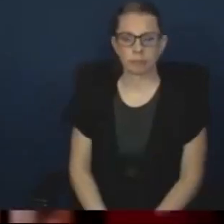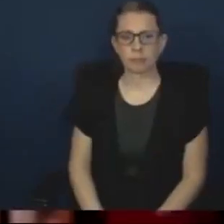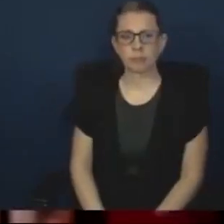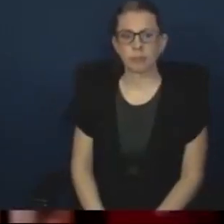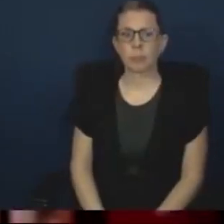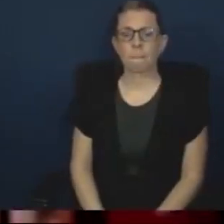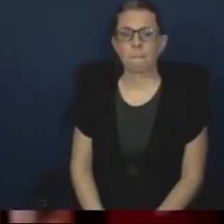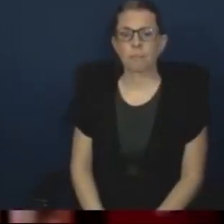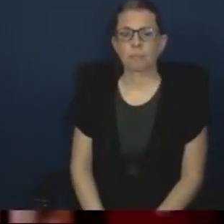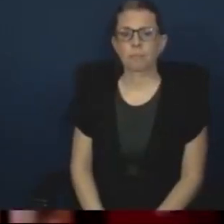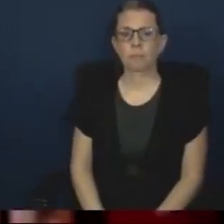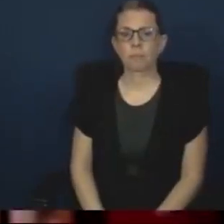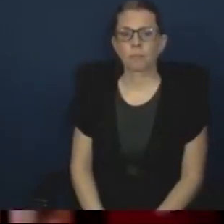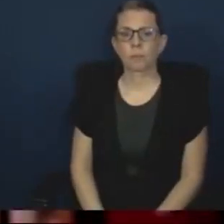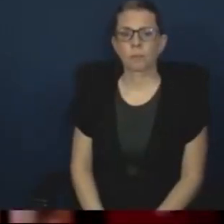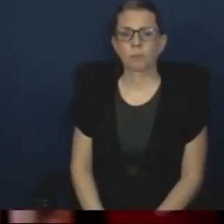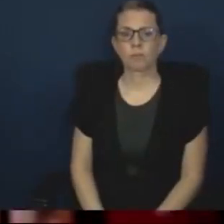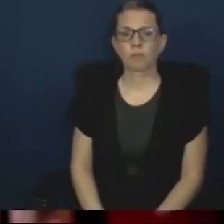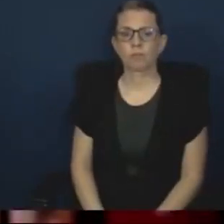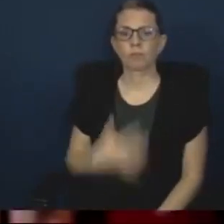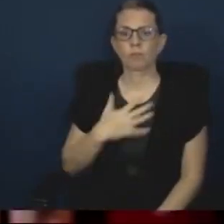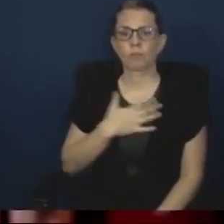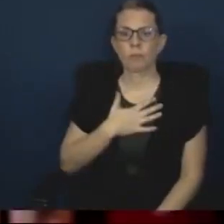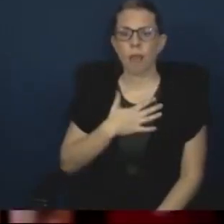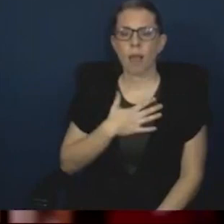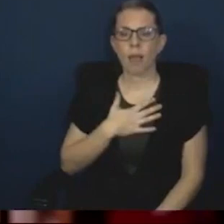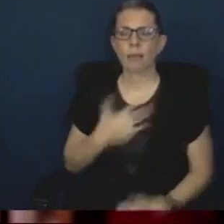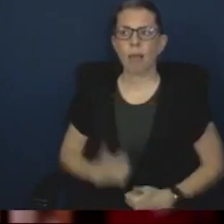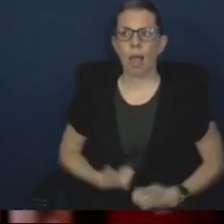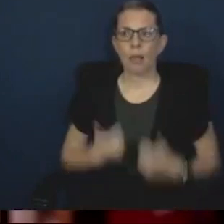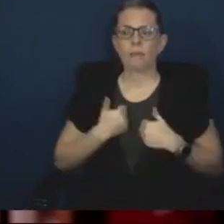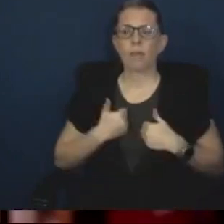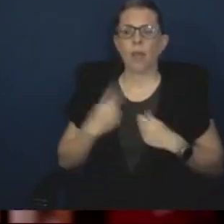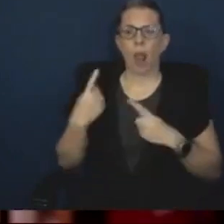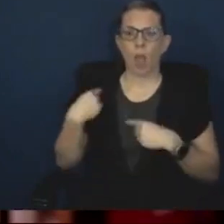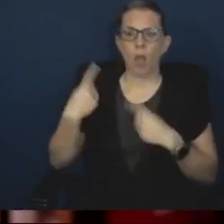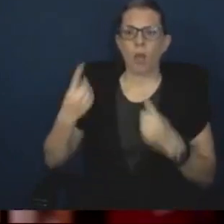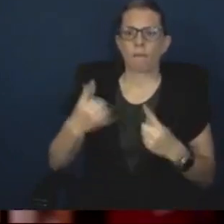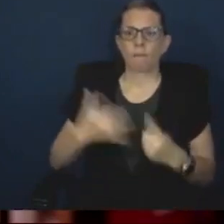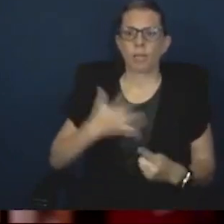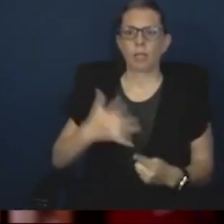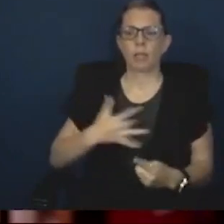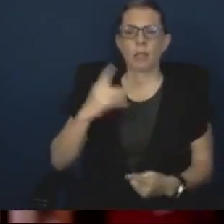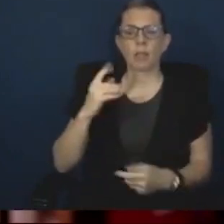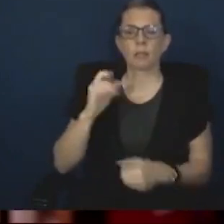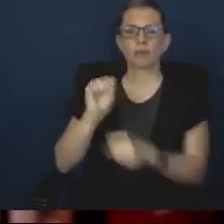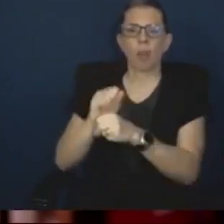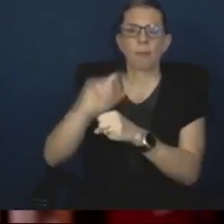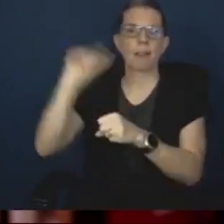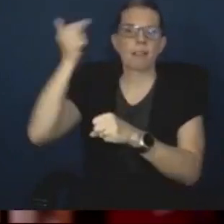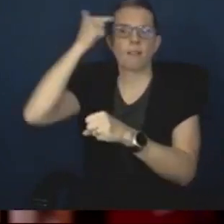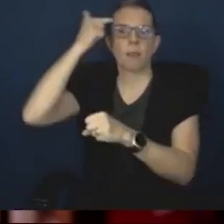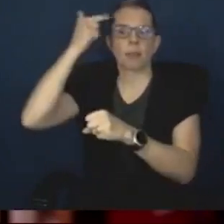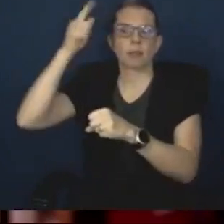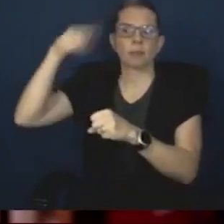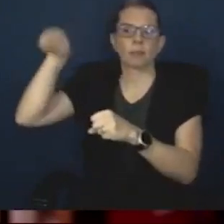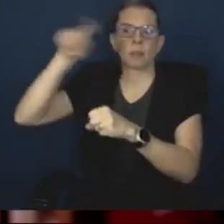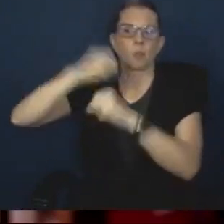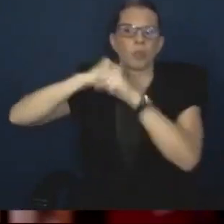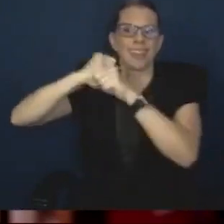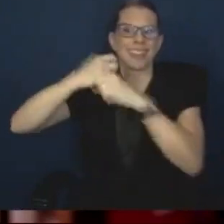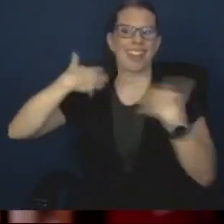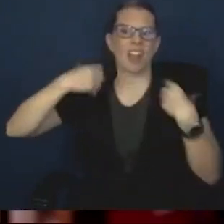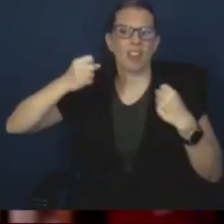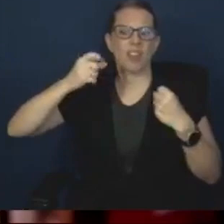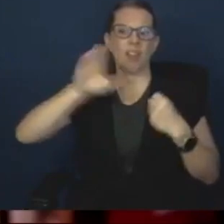It is my lifelong feeling that it is the job of a government to protect the health of its citizens.